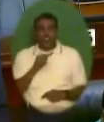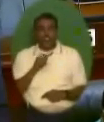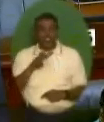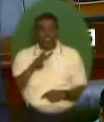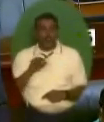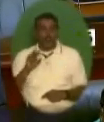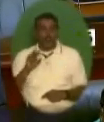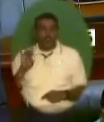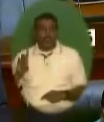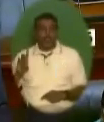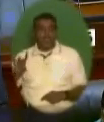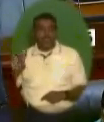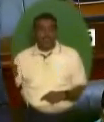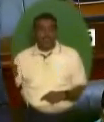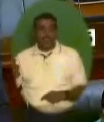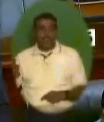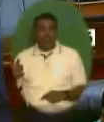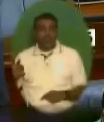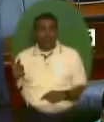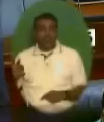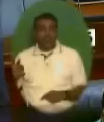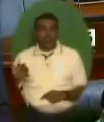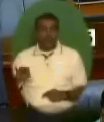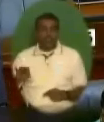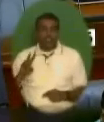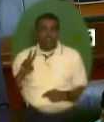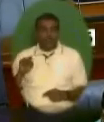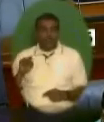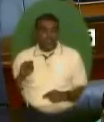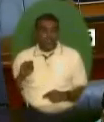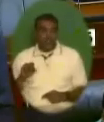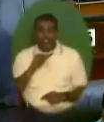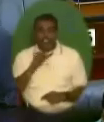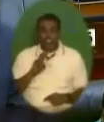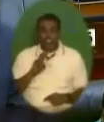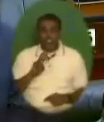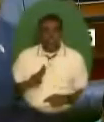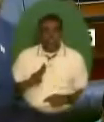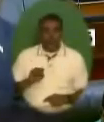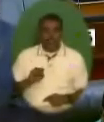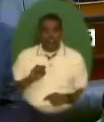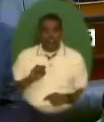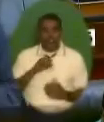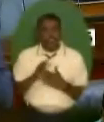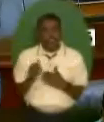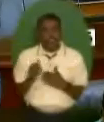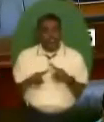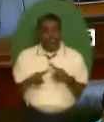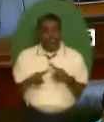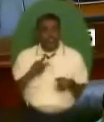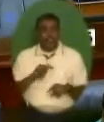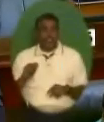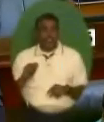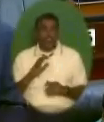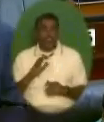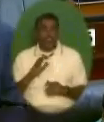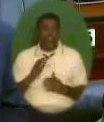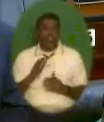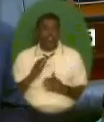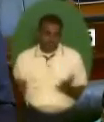billion US, it is 2.89 TT. Big difference. The development program. Mr.